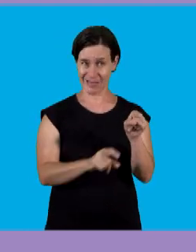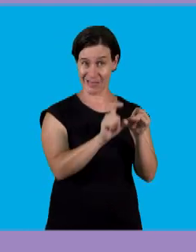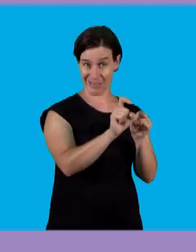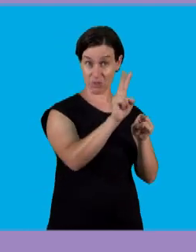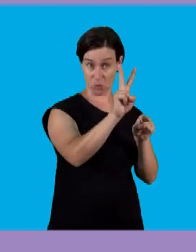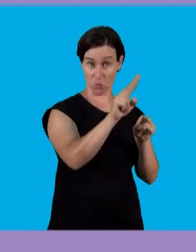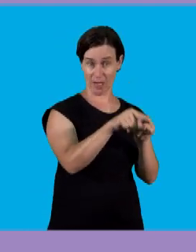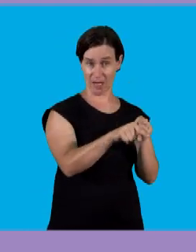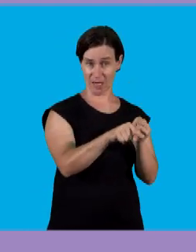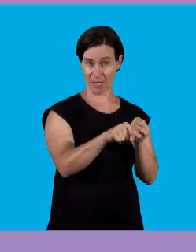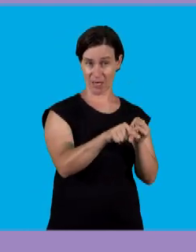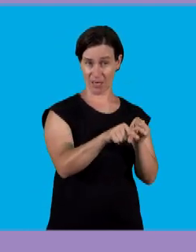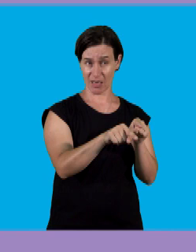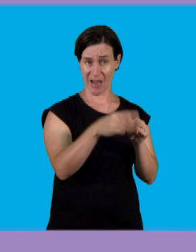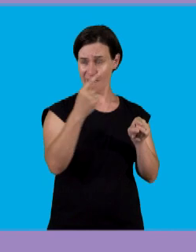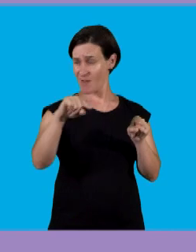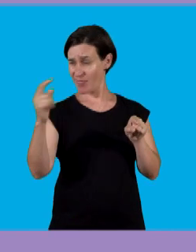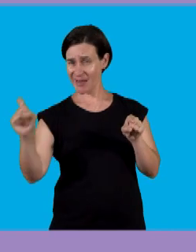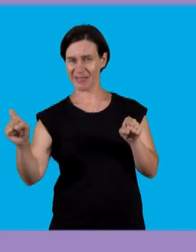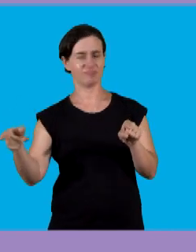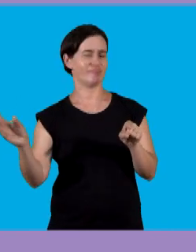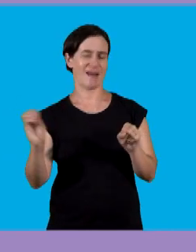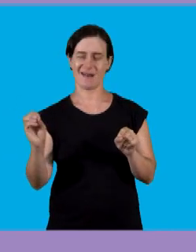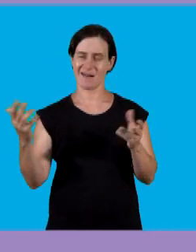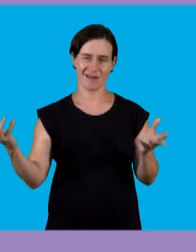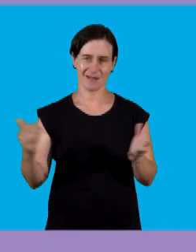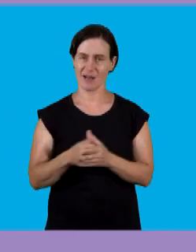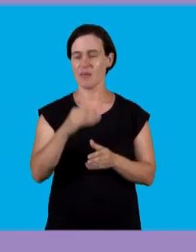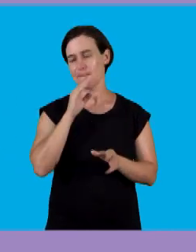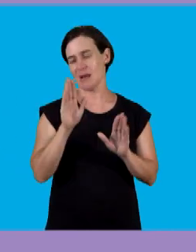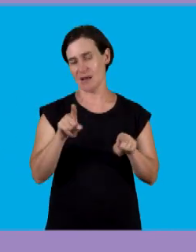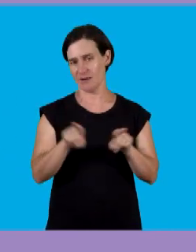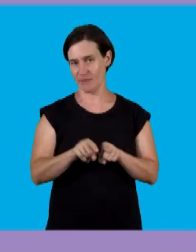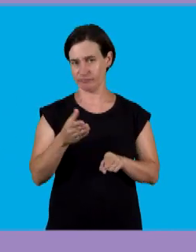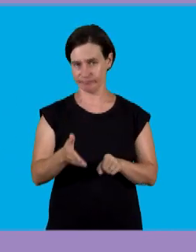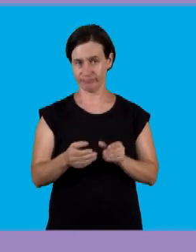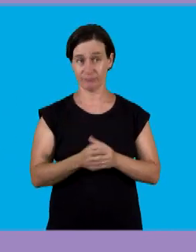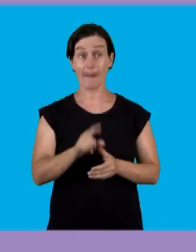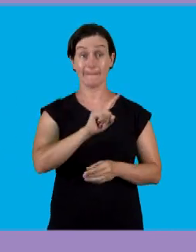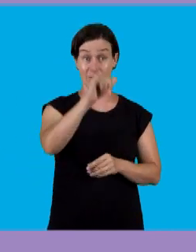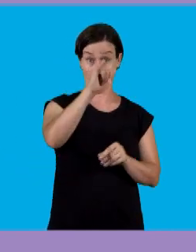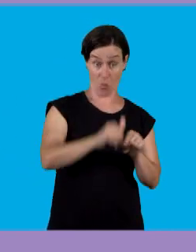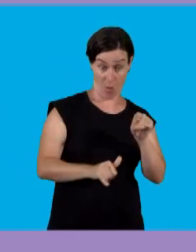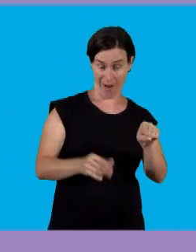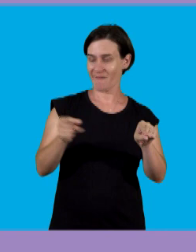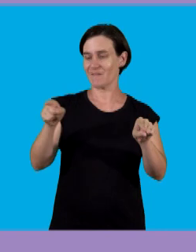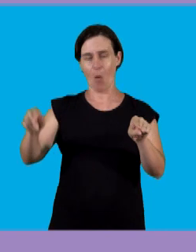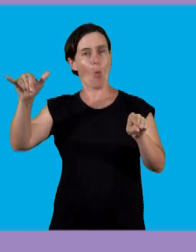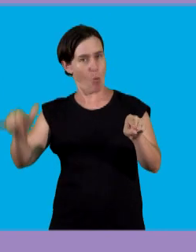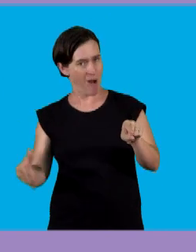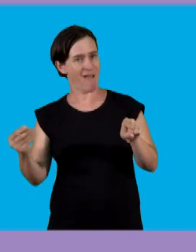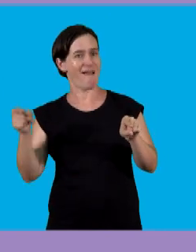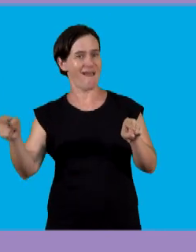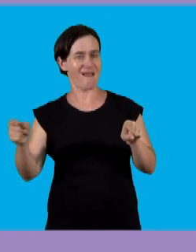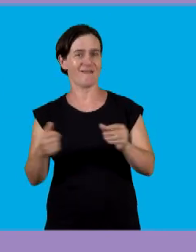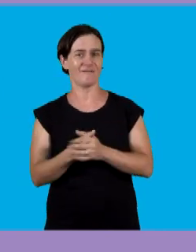squared does not have another variable that has the same base as it, but the y has the